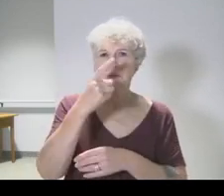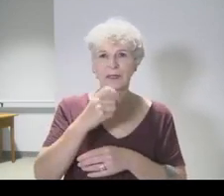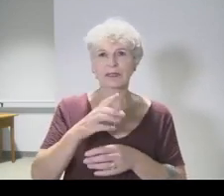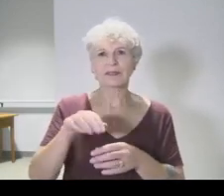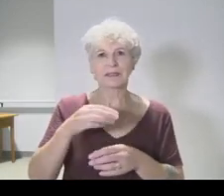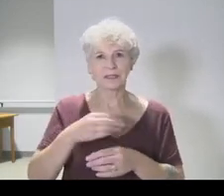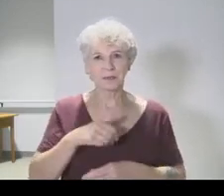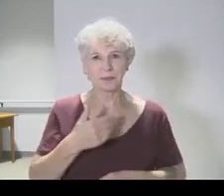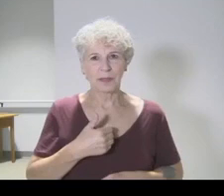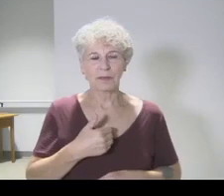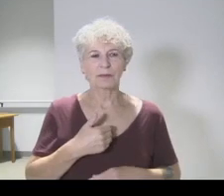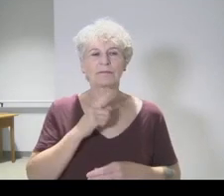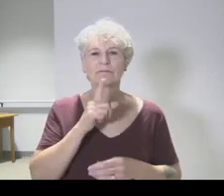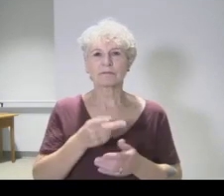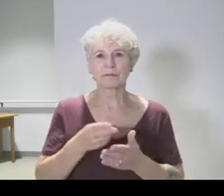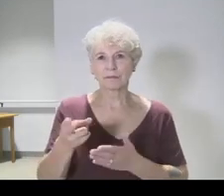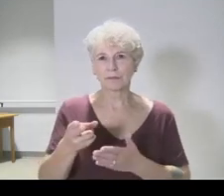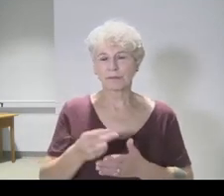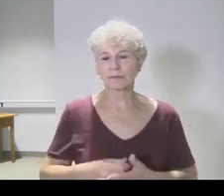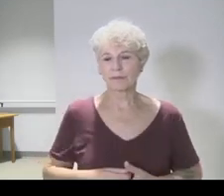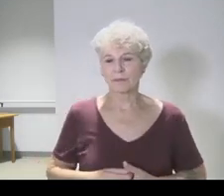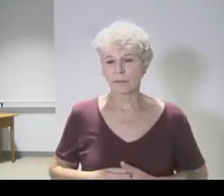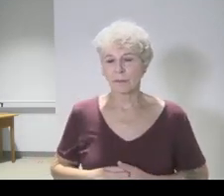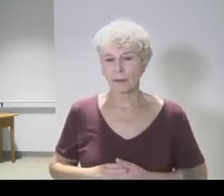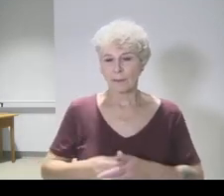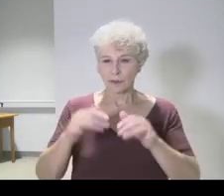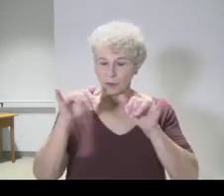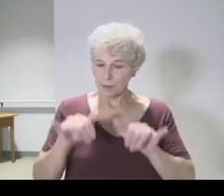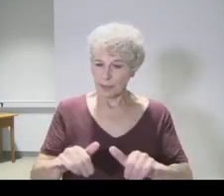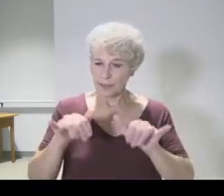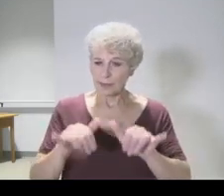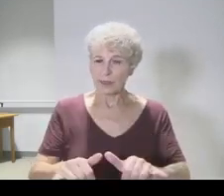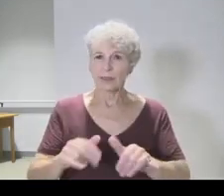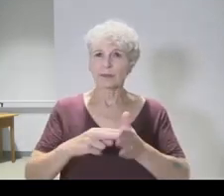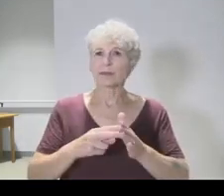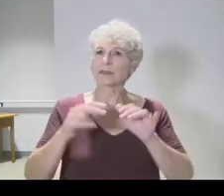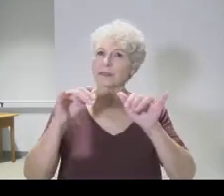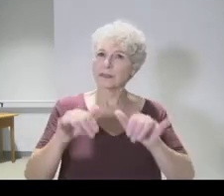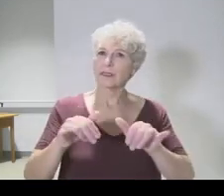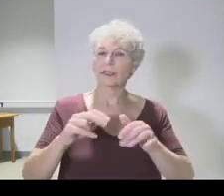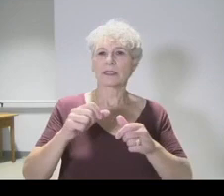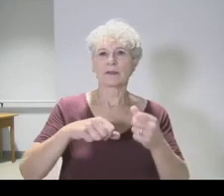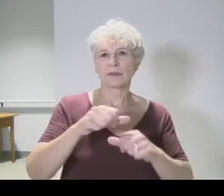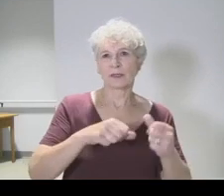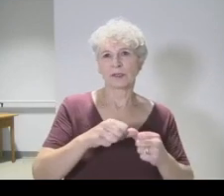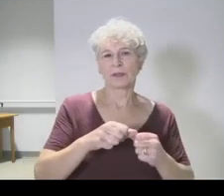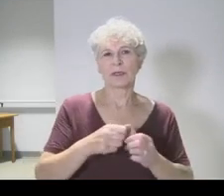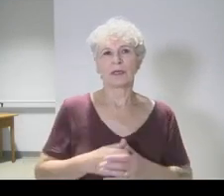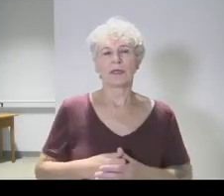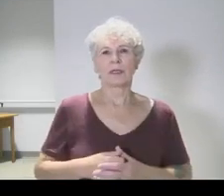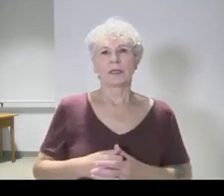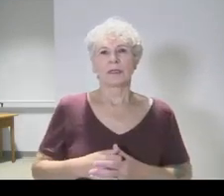Spirit is truth. To abide means to remain in fellowship. And we are to abide in